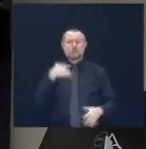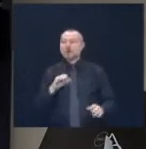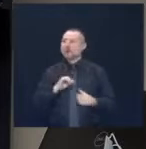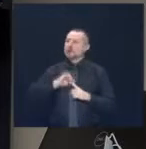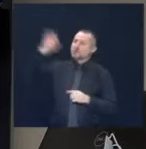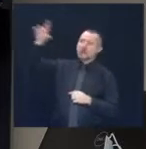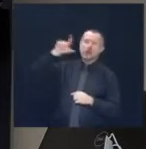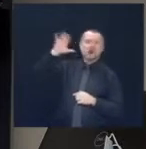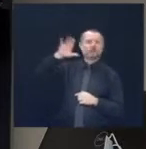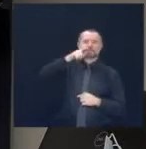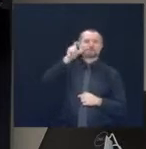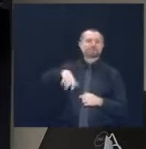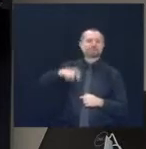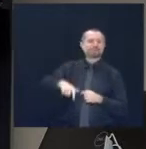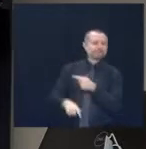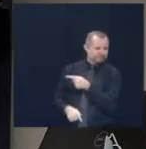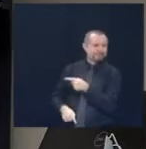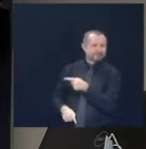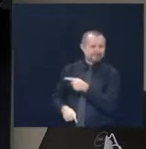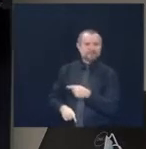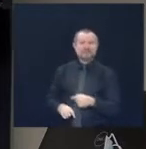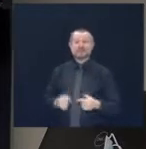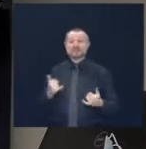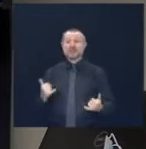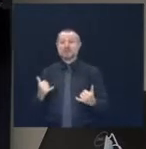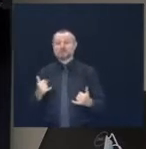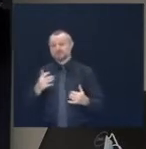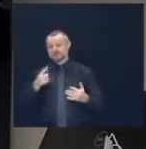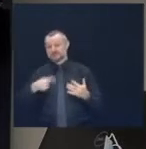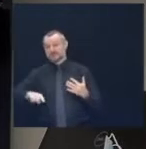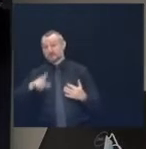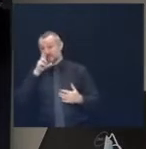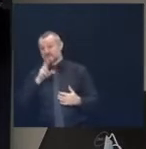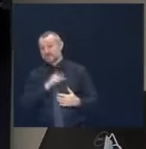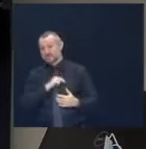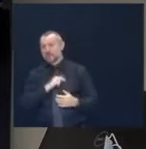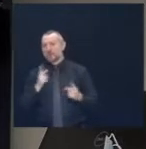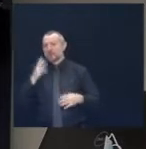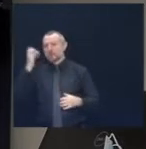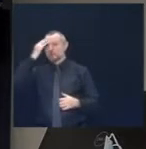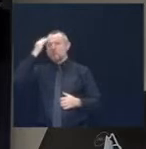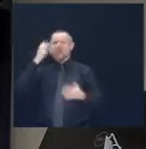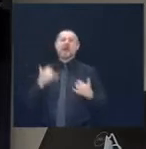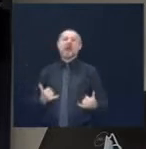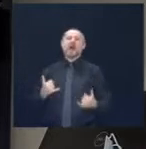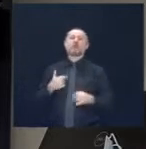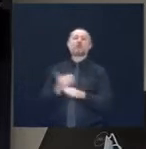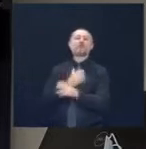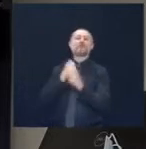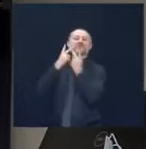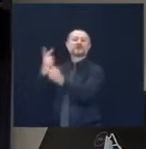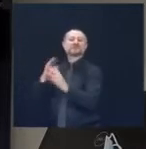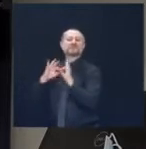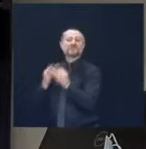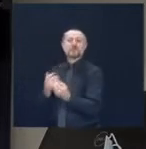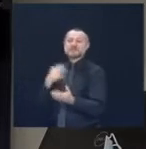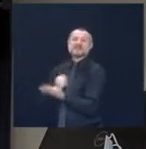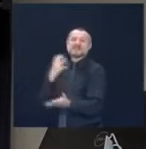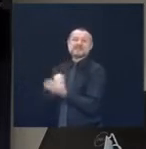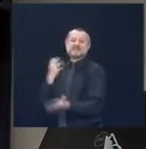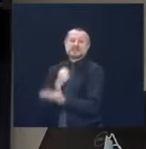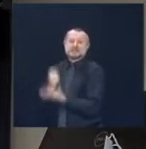long excuse me alongside other state officials some of you are going to see a two-minute break we're going to continue to listen in here on news now